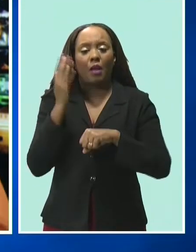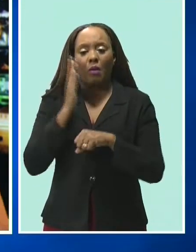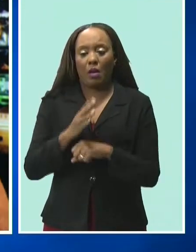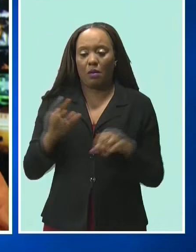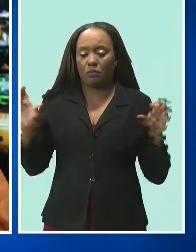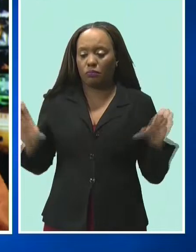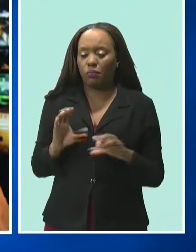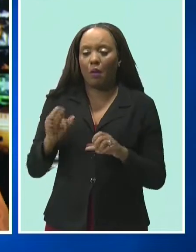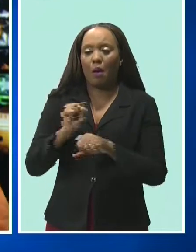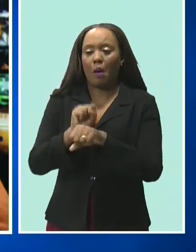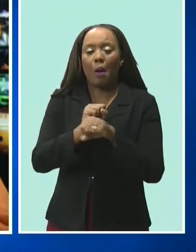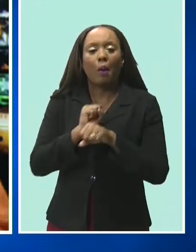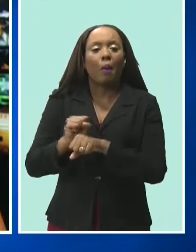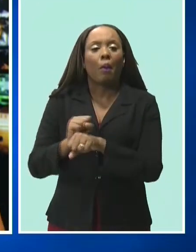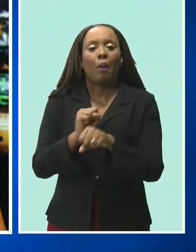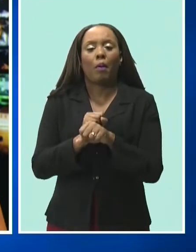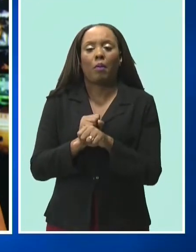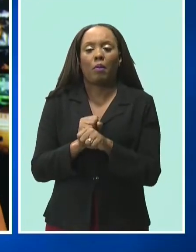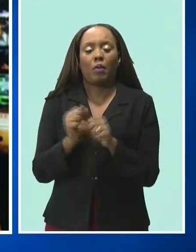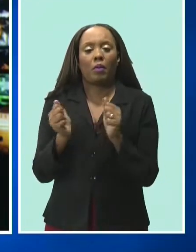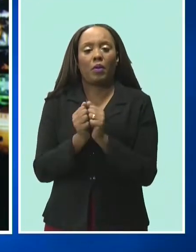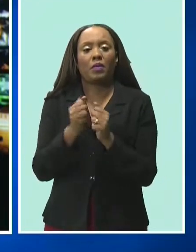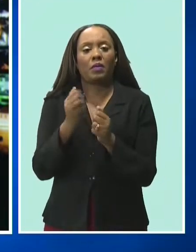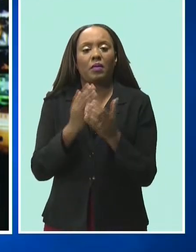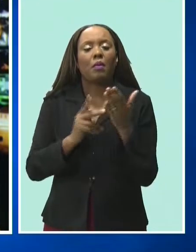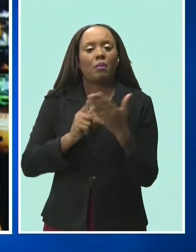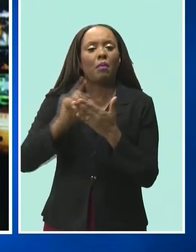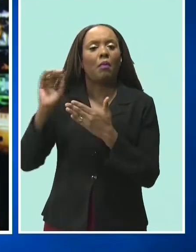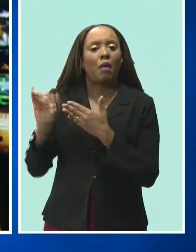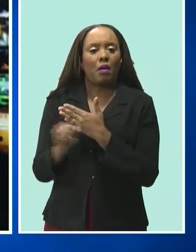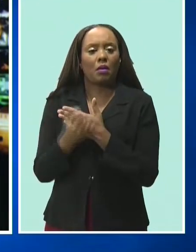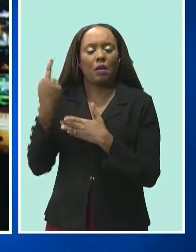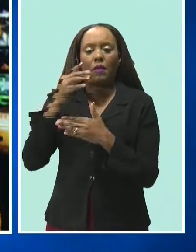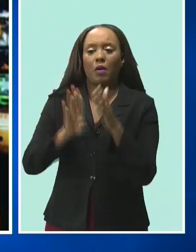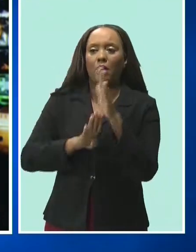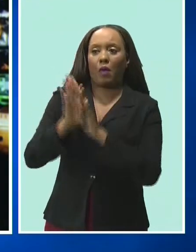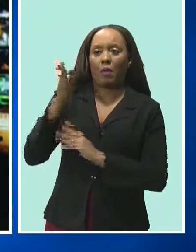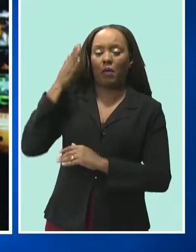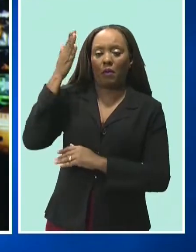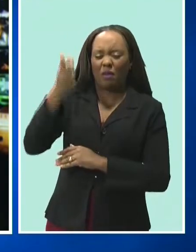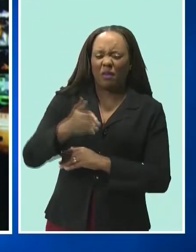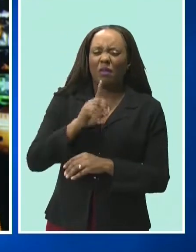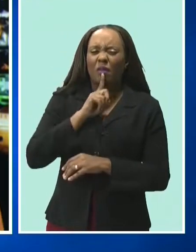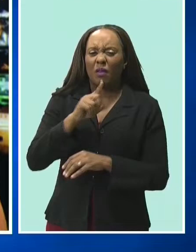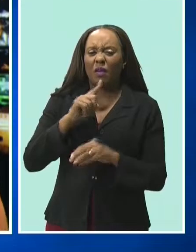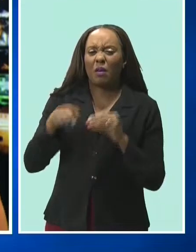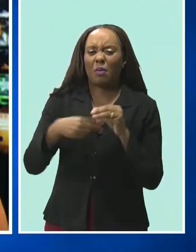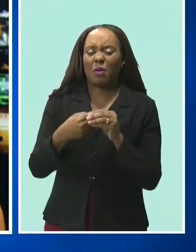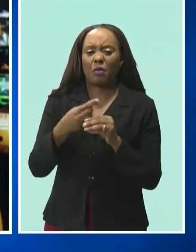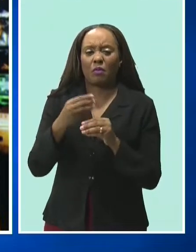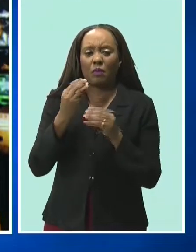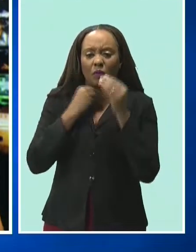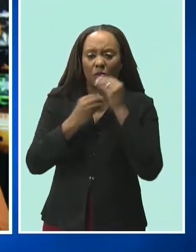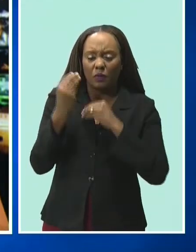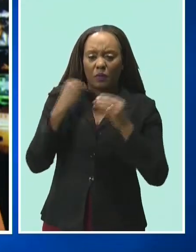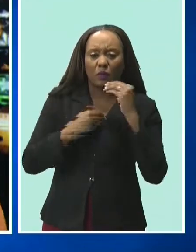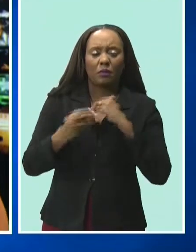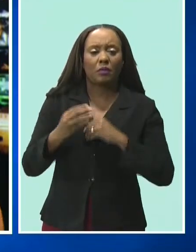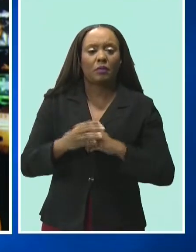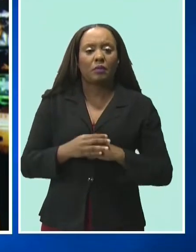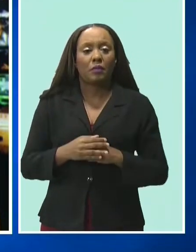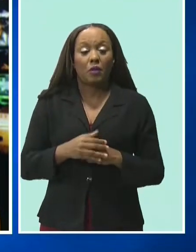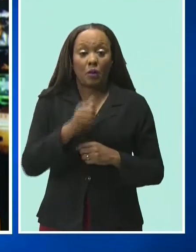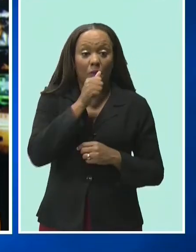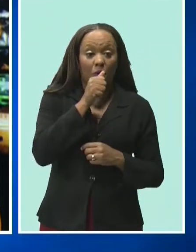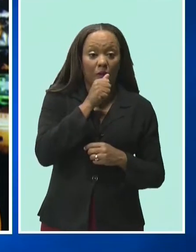work on some developmental projects, particularly pertaining to food production. So they will be at the private sector will be